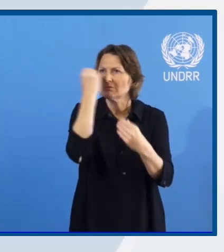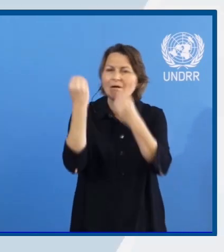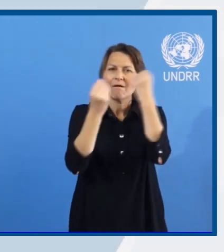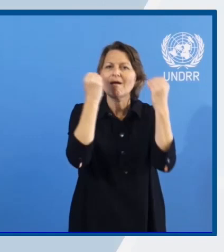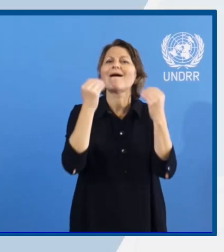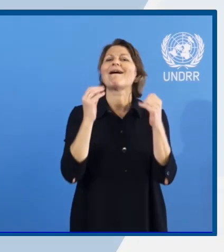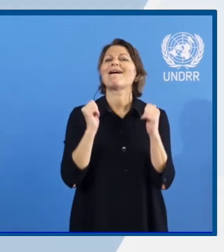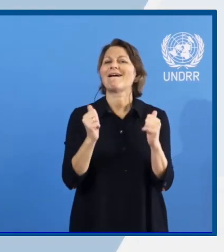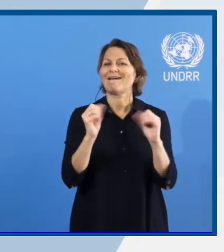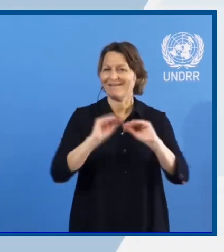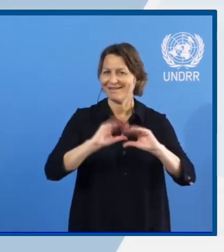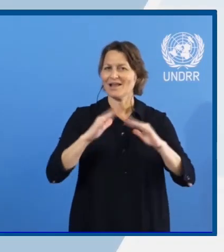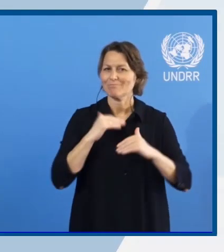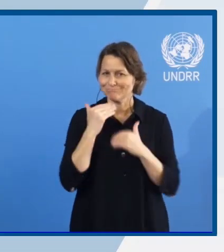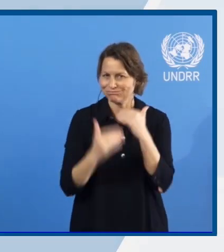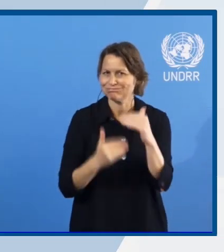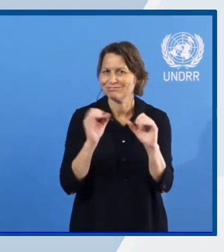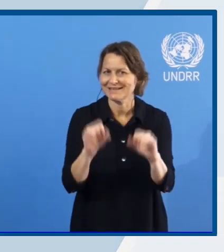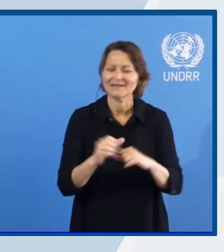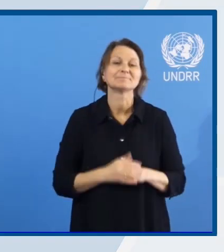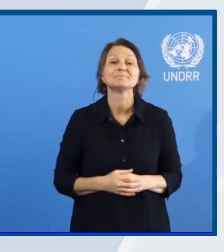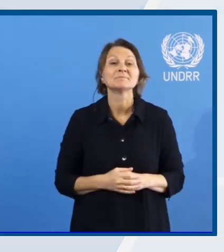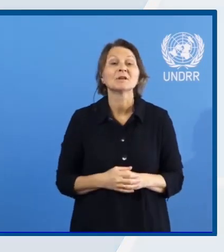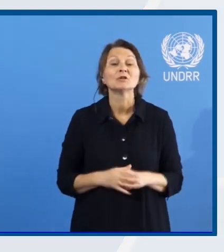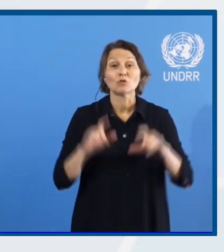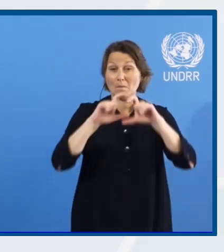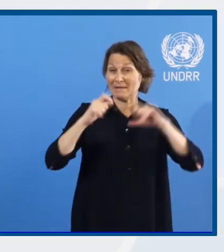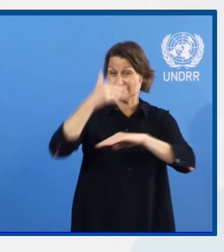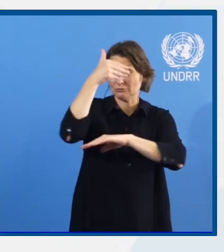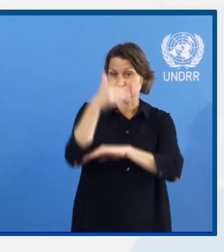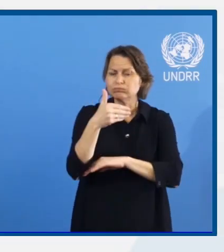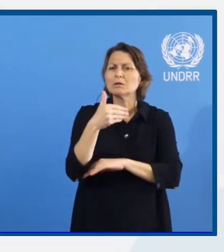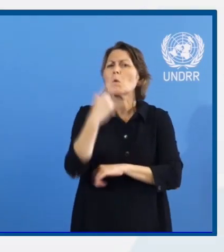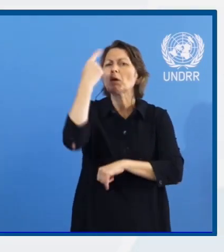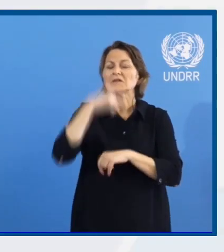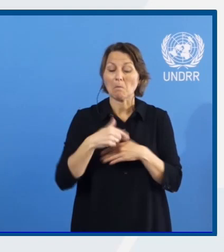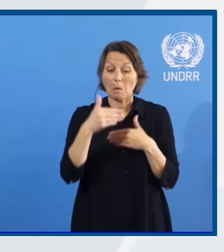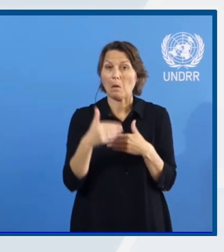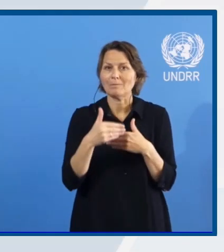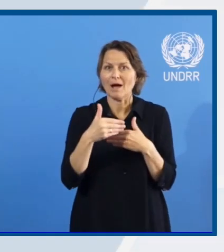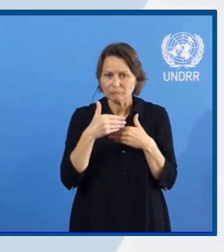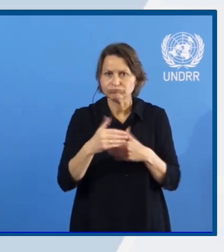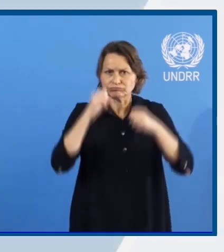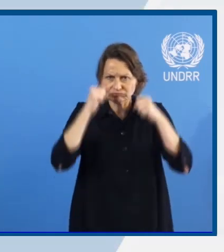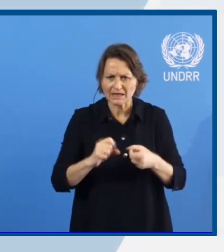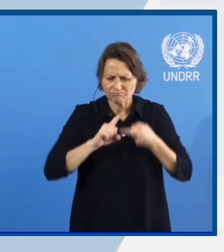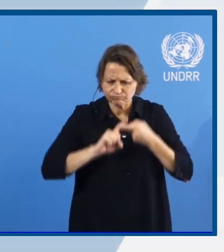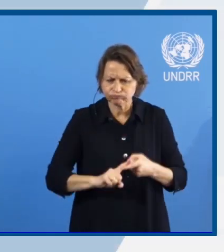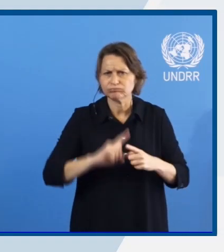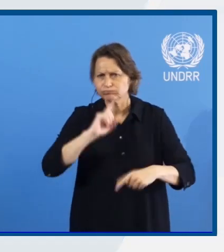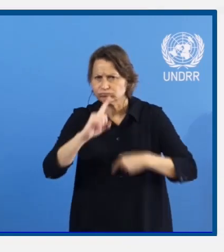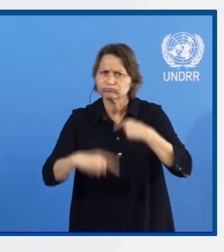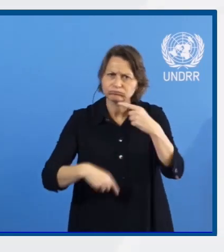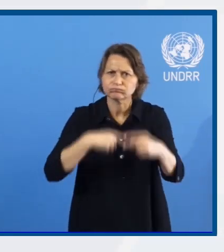preparation of business continuity plans, and this particular effort is being led in Jamaica by our Office of Disaster Preparedness